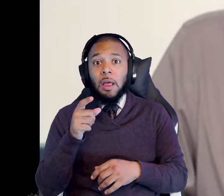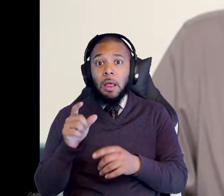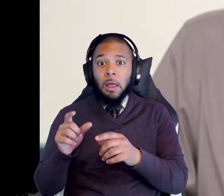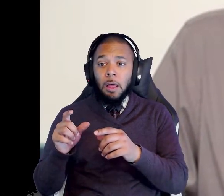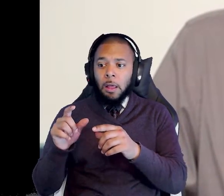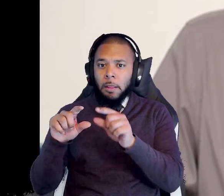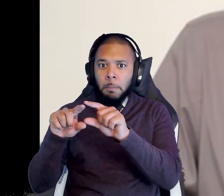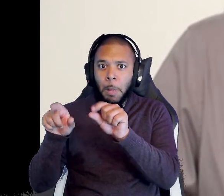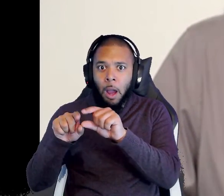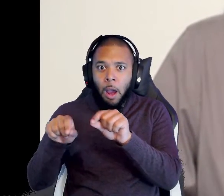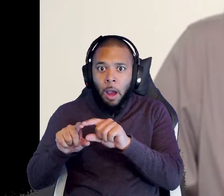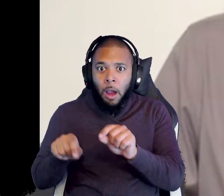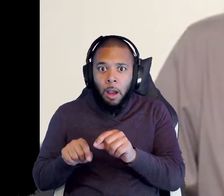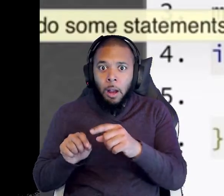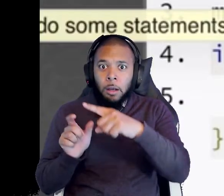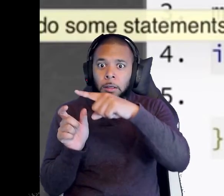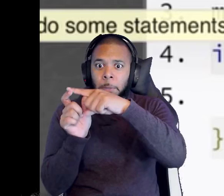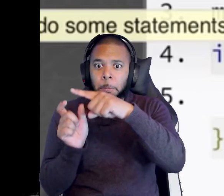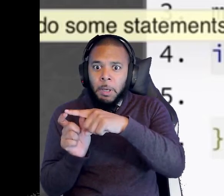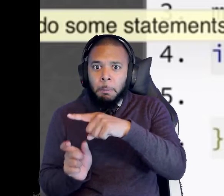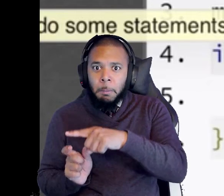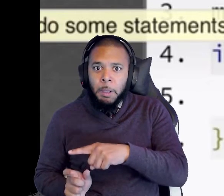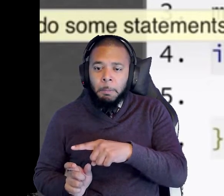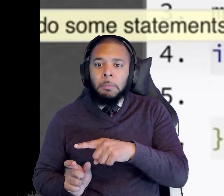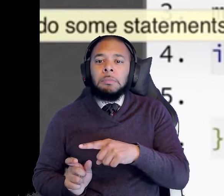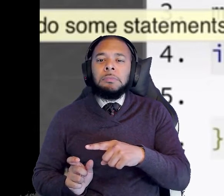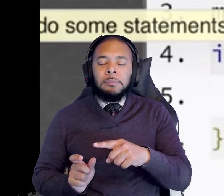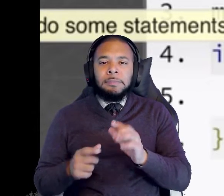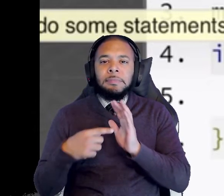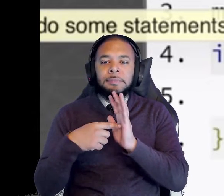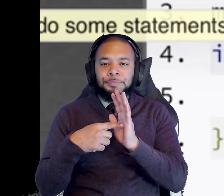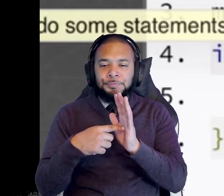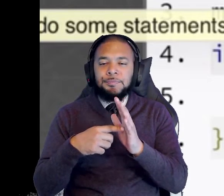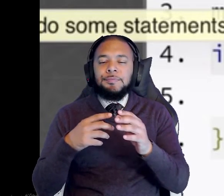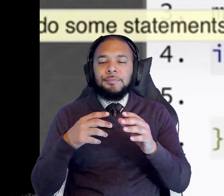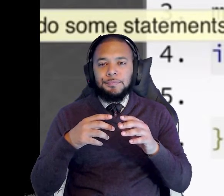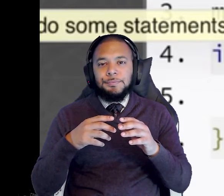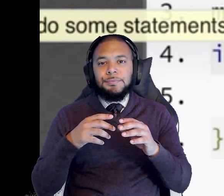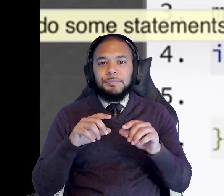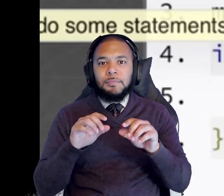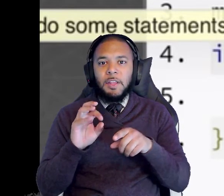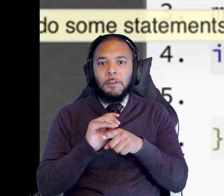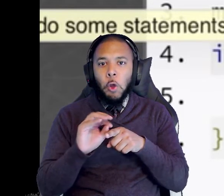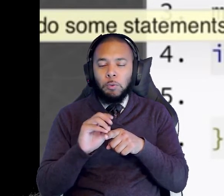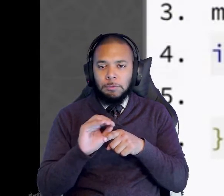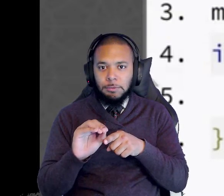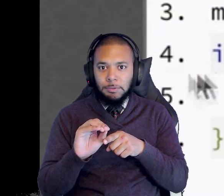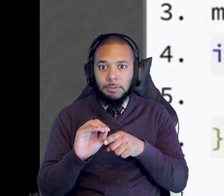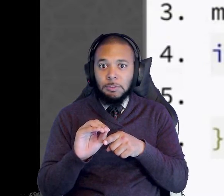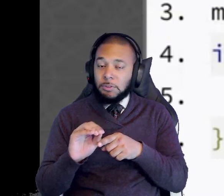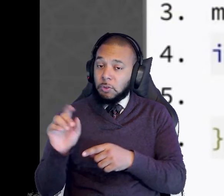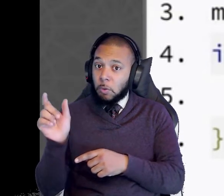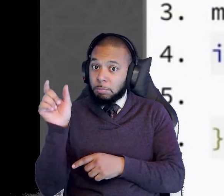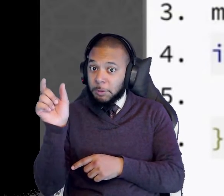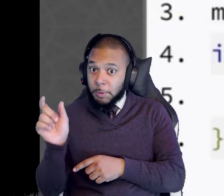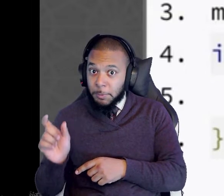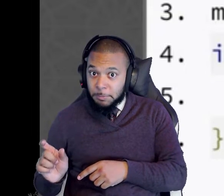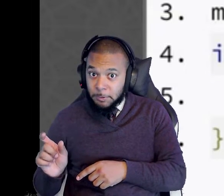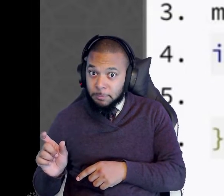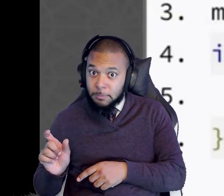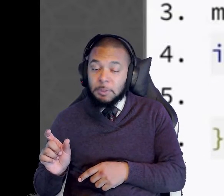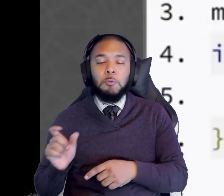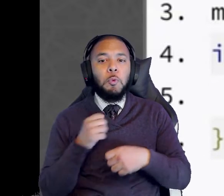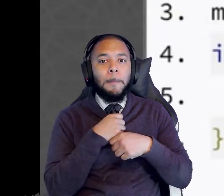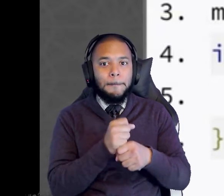are representations of little snippets of source code. So when we put the blocks together, we're building this source